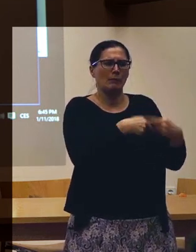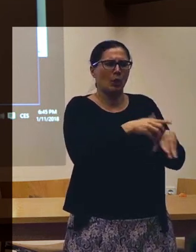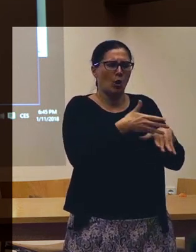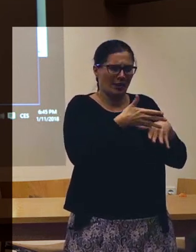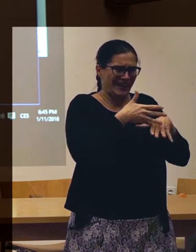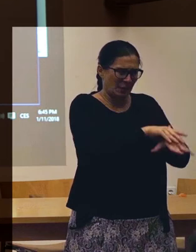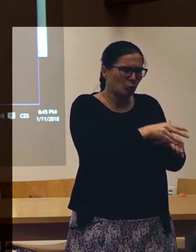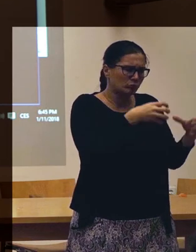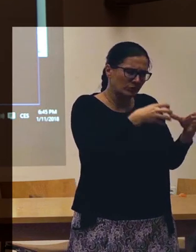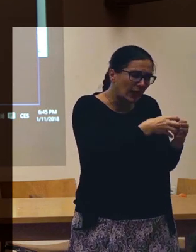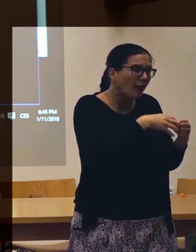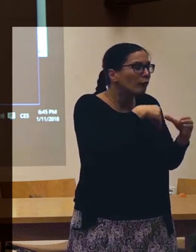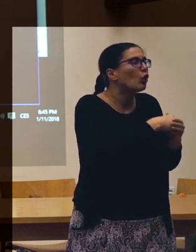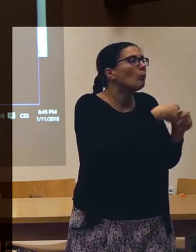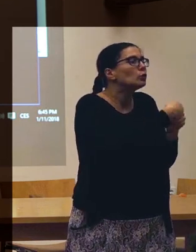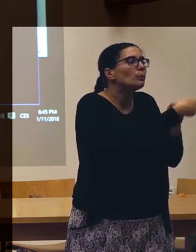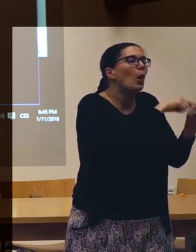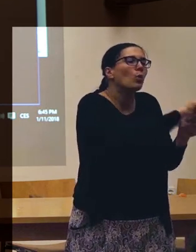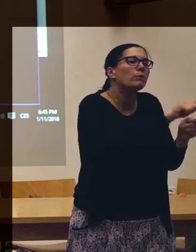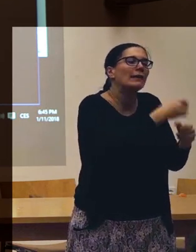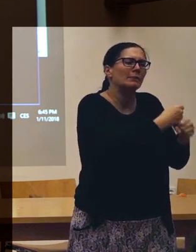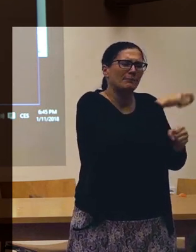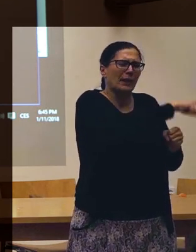workers, from other, because